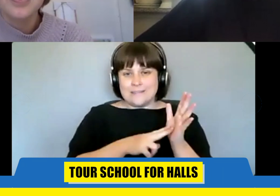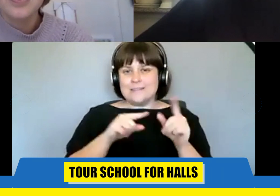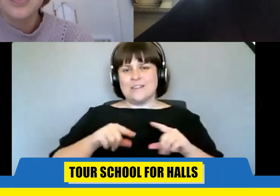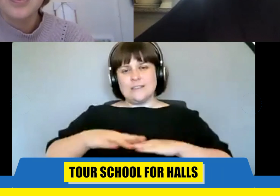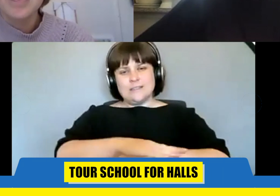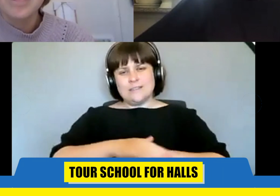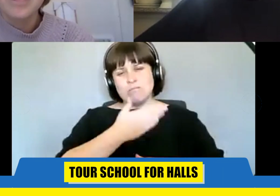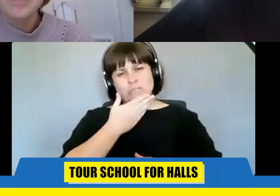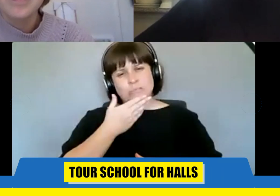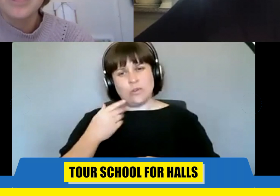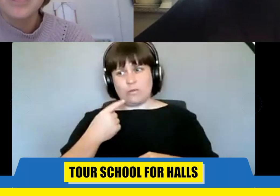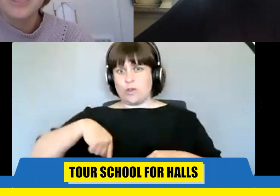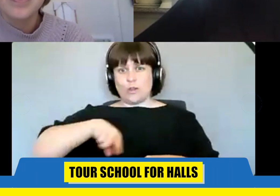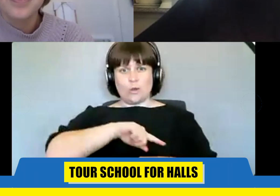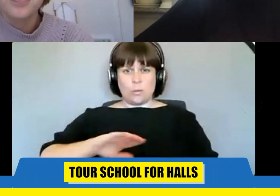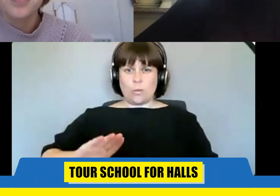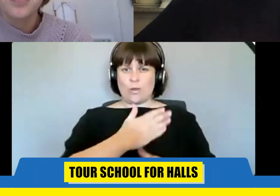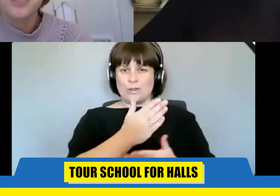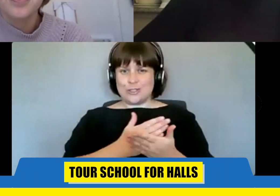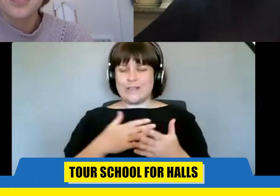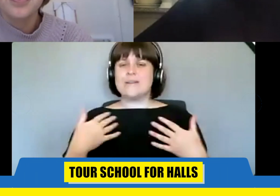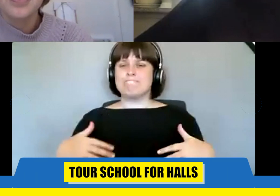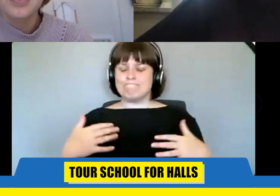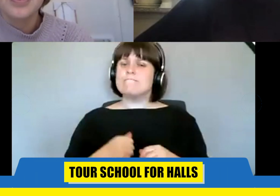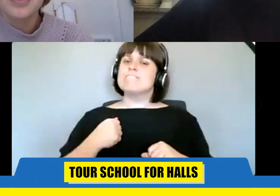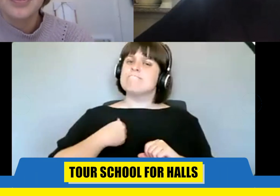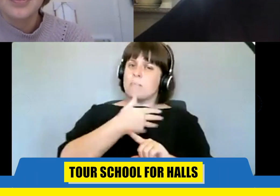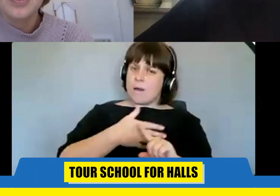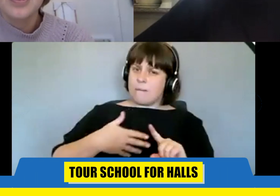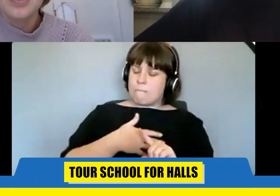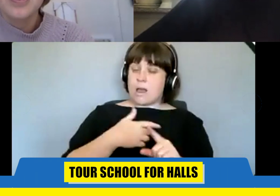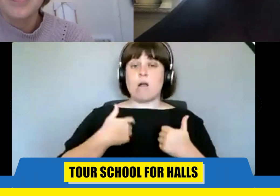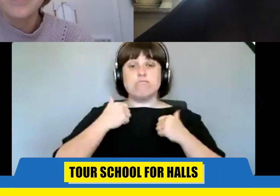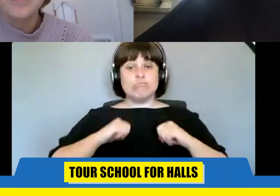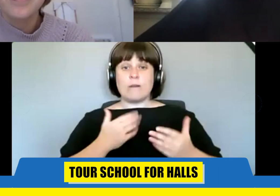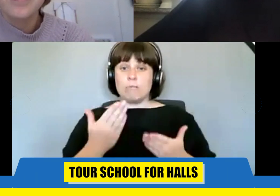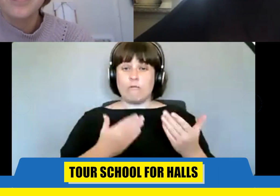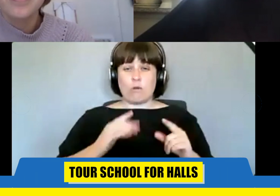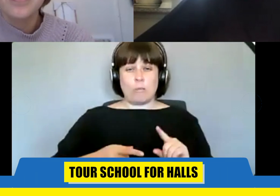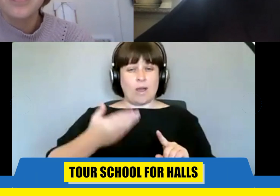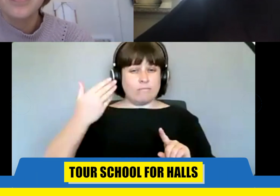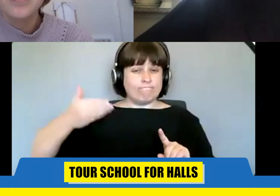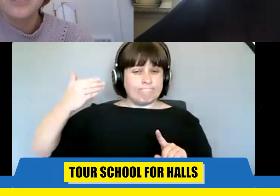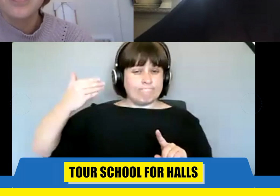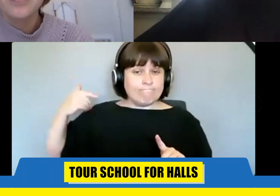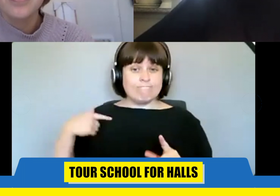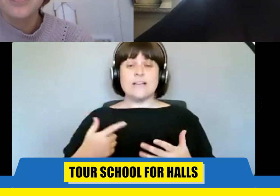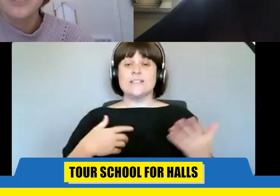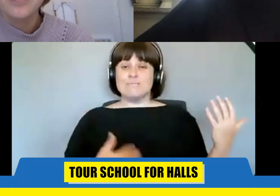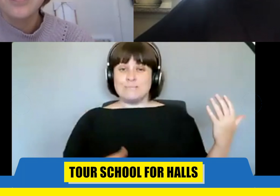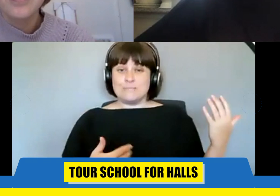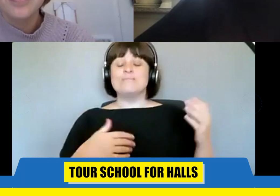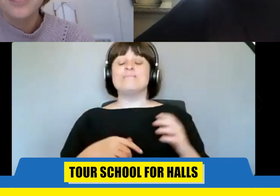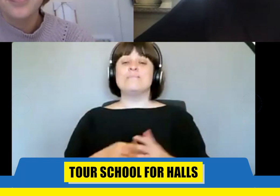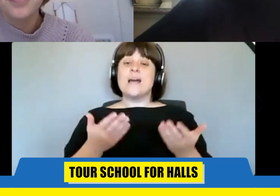we share. So my background, I actually trained as a performer many years ago as a musician, and